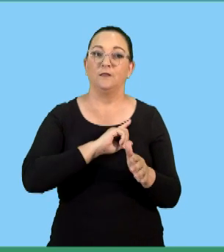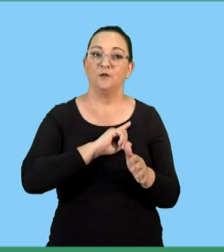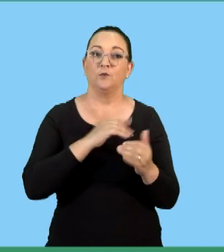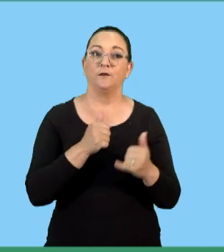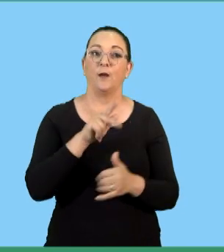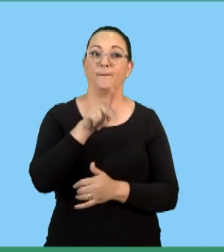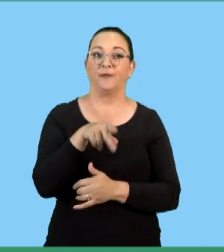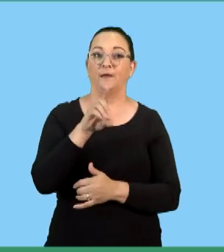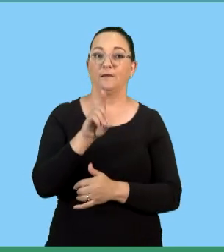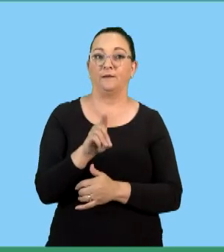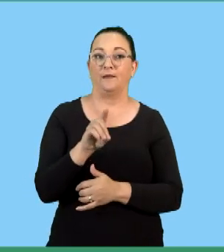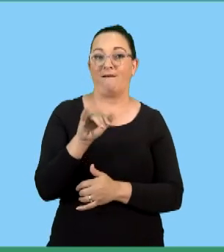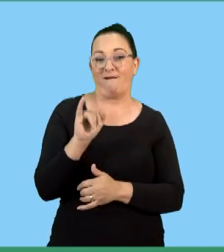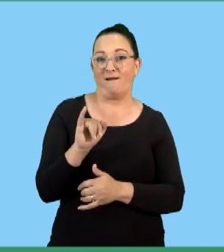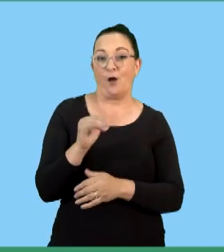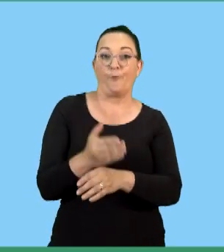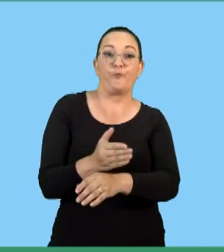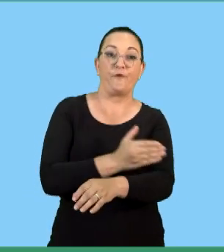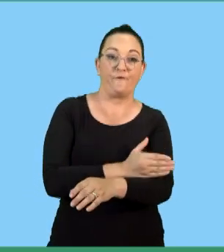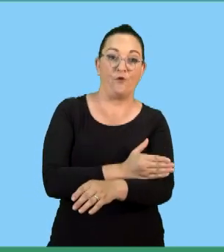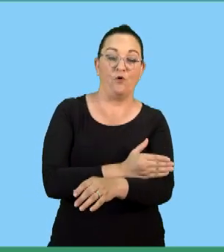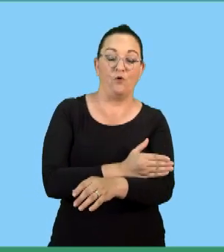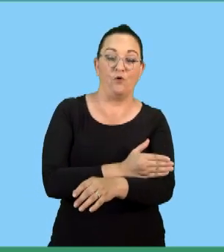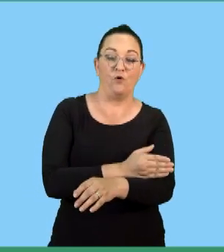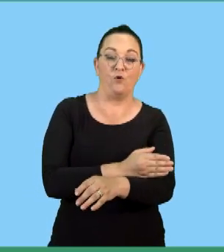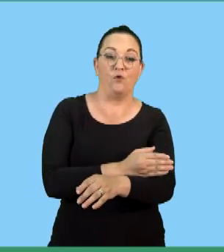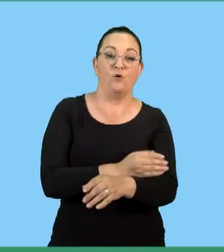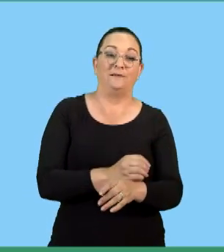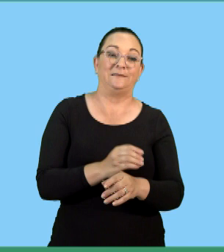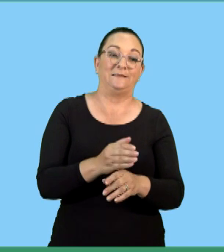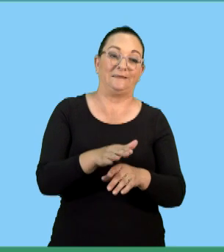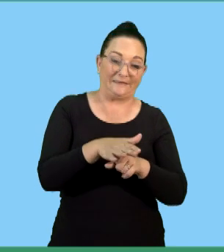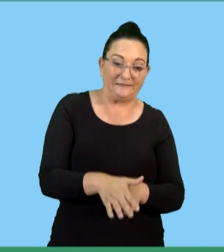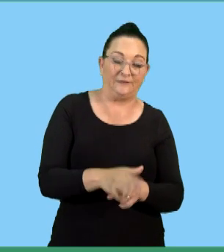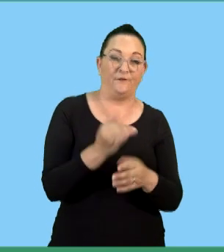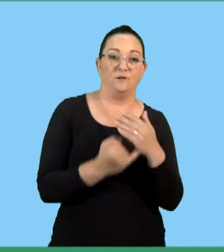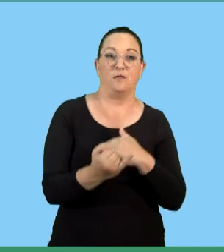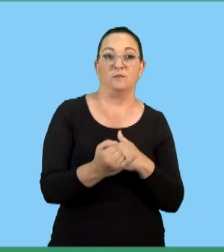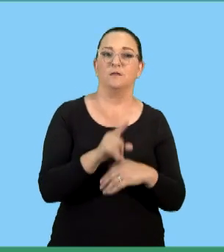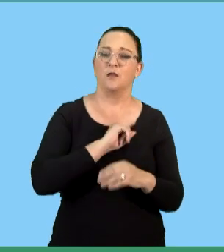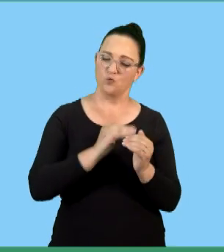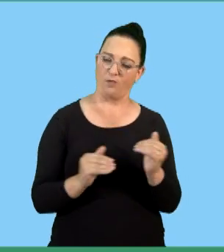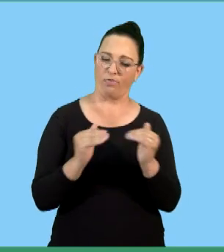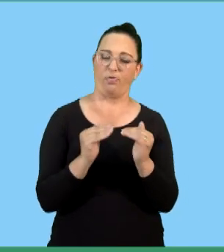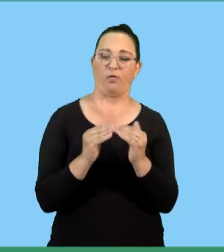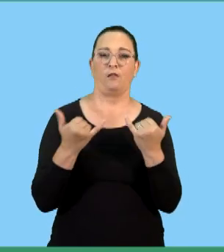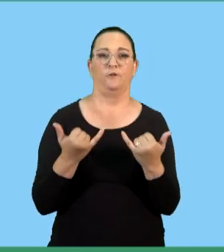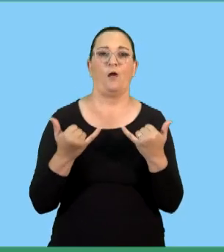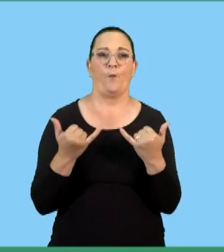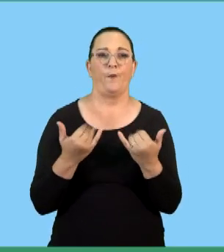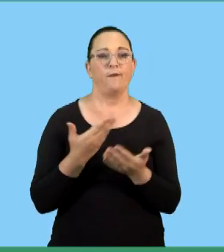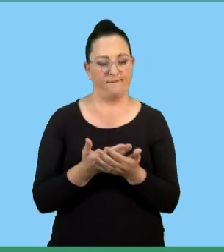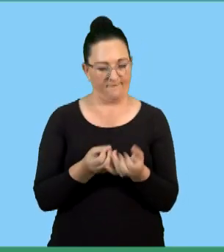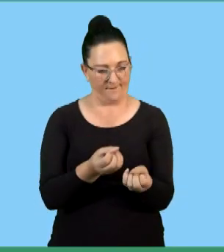To the PDIs, the previously disadvantaged individuals. So equal job opportunities should